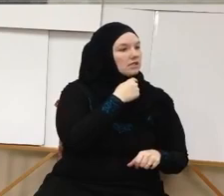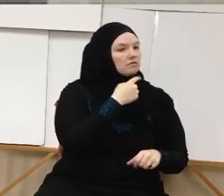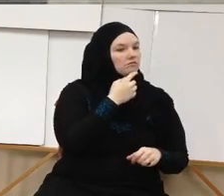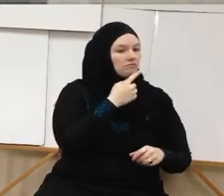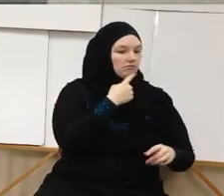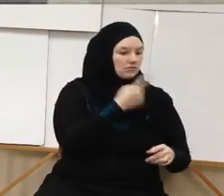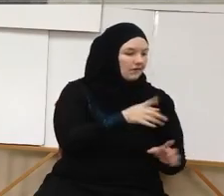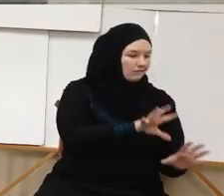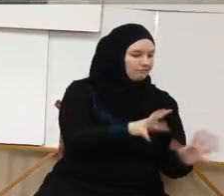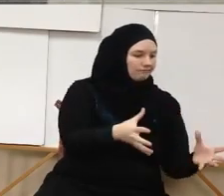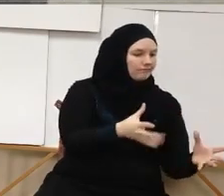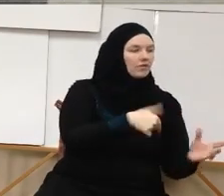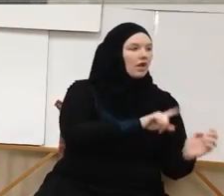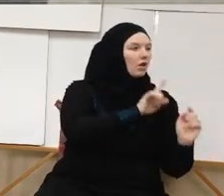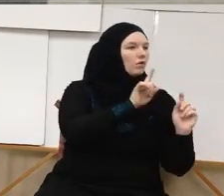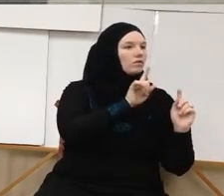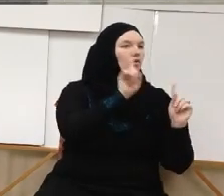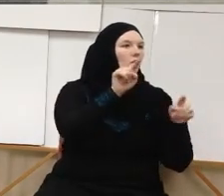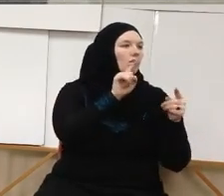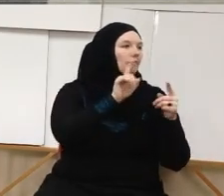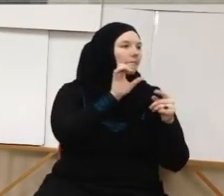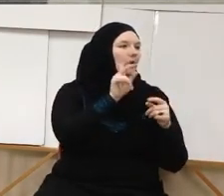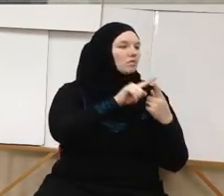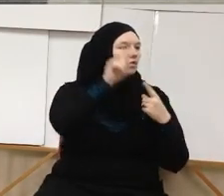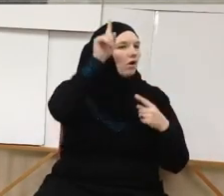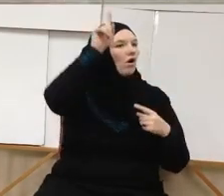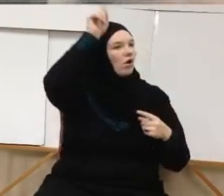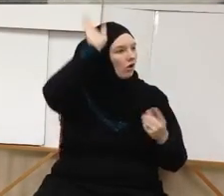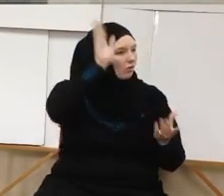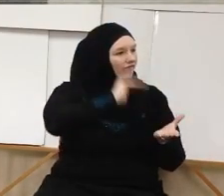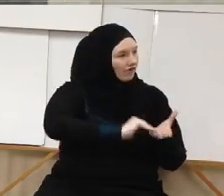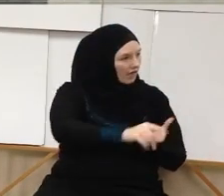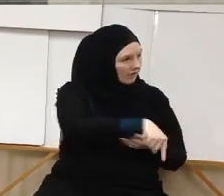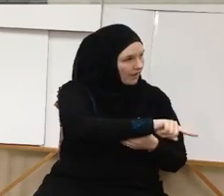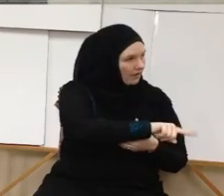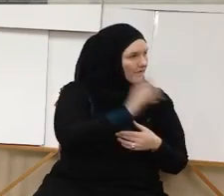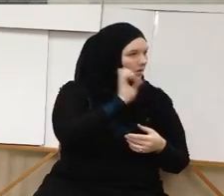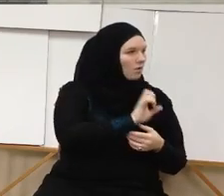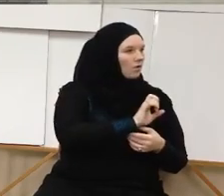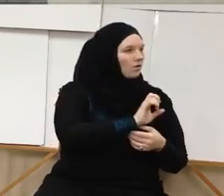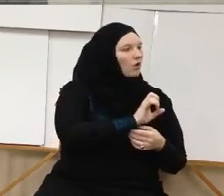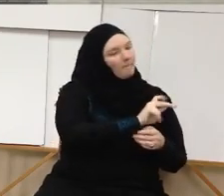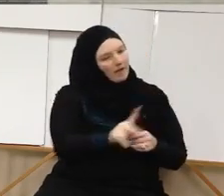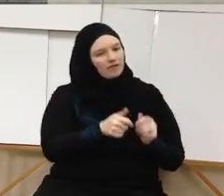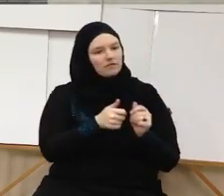returned on two accounts. Allah would forgive them, they would return back to